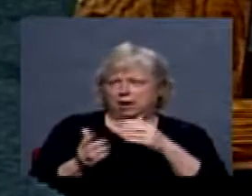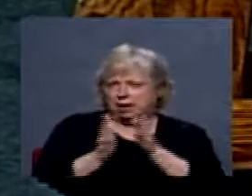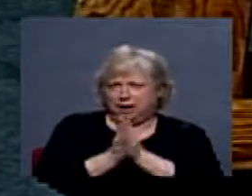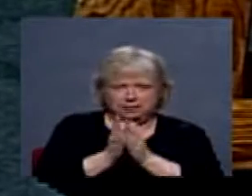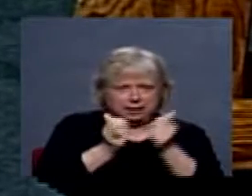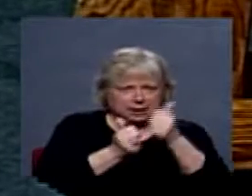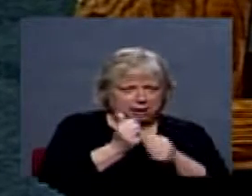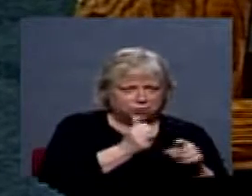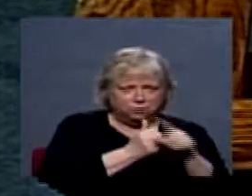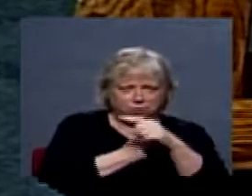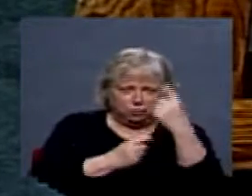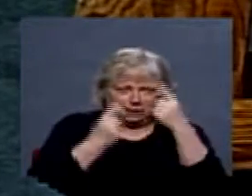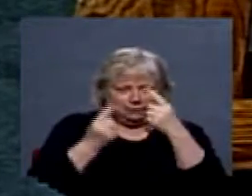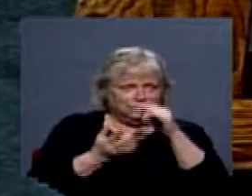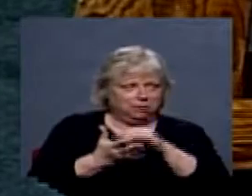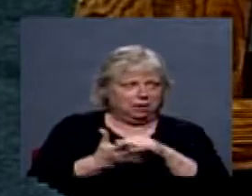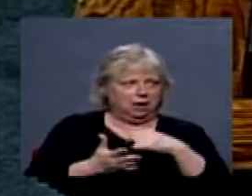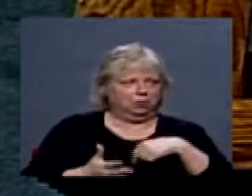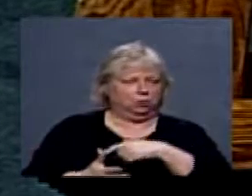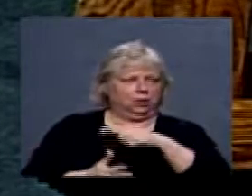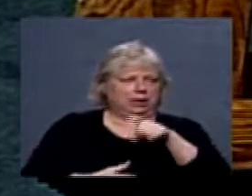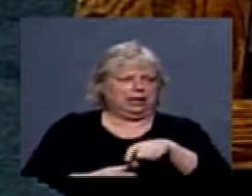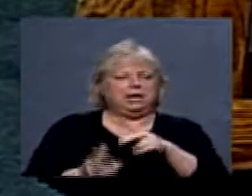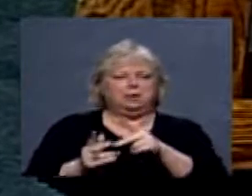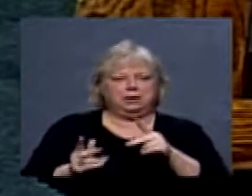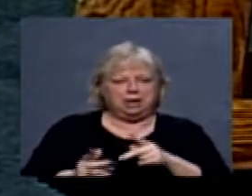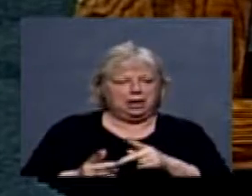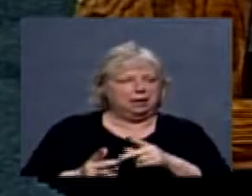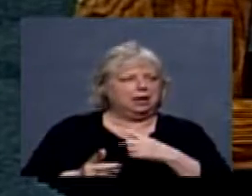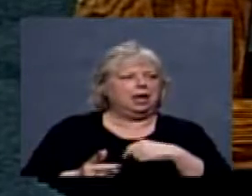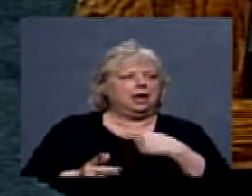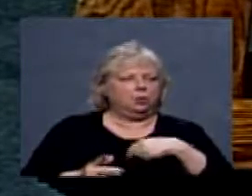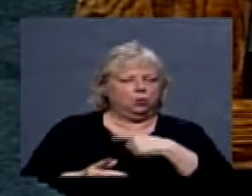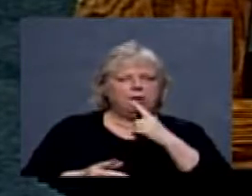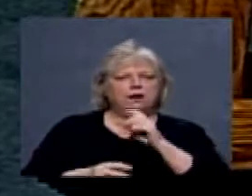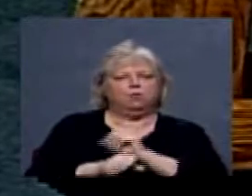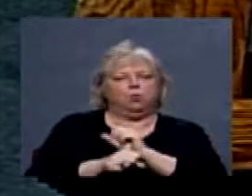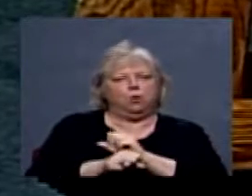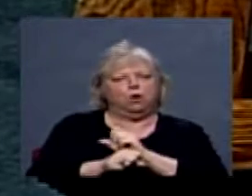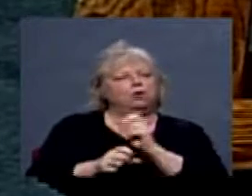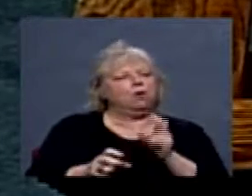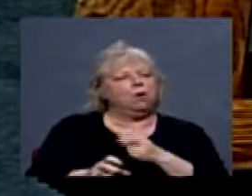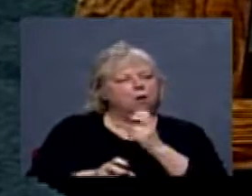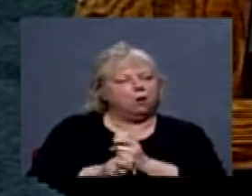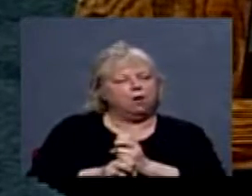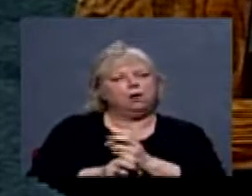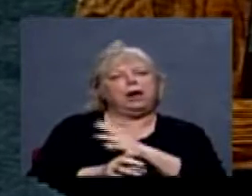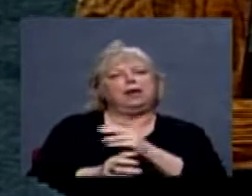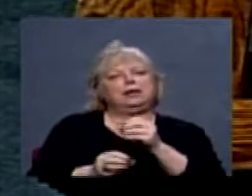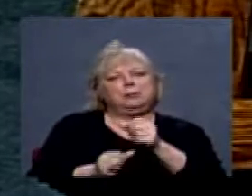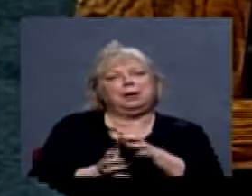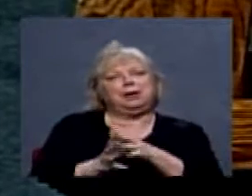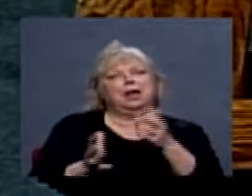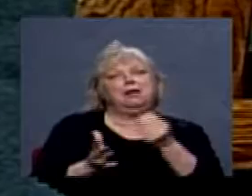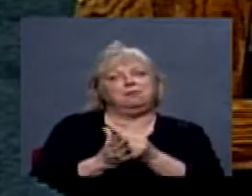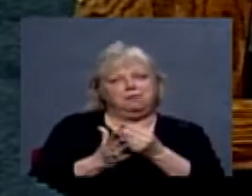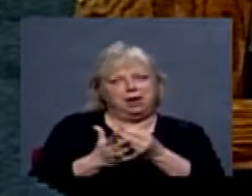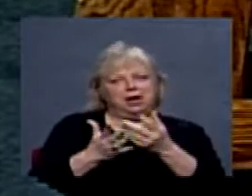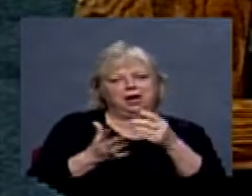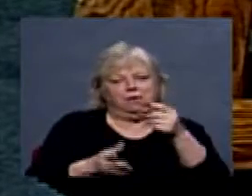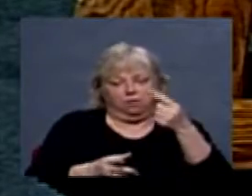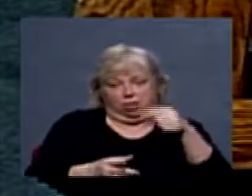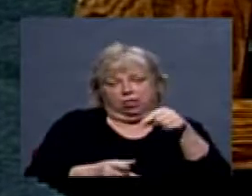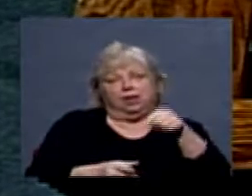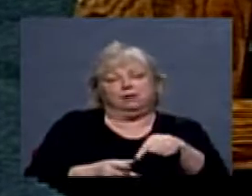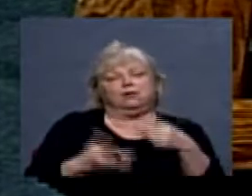really consider this. We need a place, and we have worked very hard and we have spent a lot of money on this already.